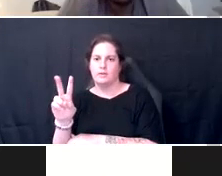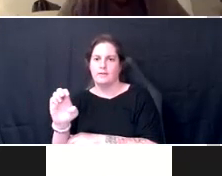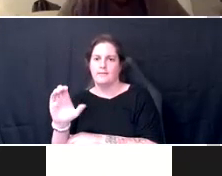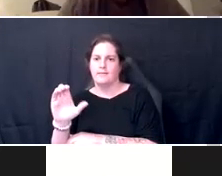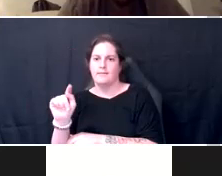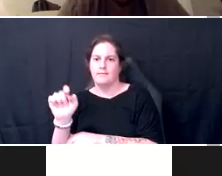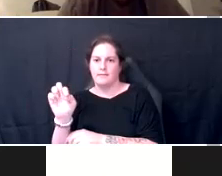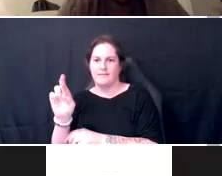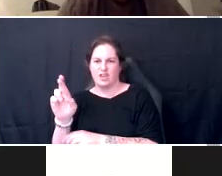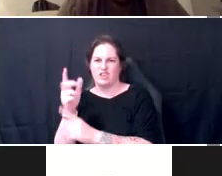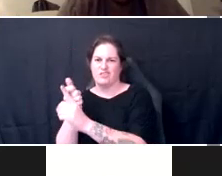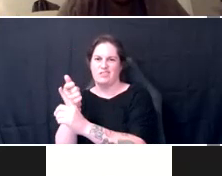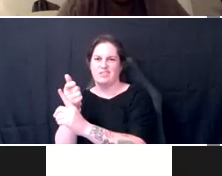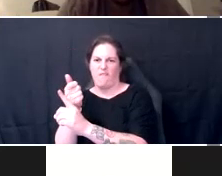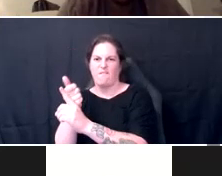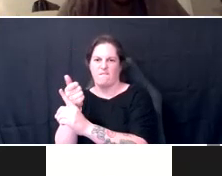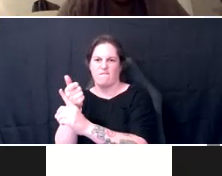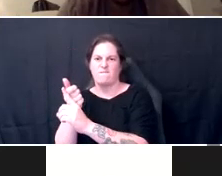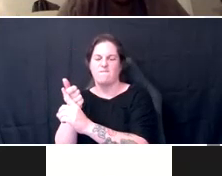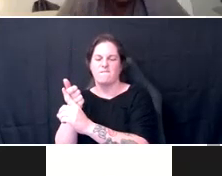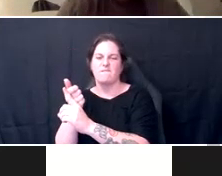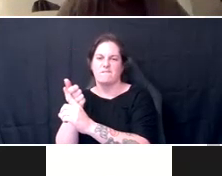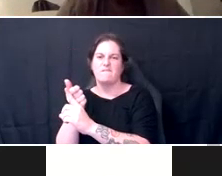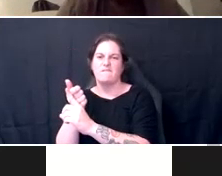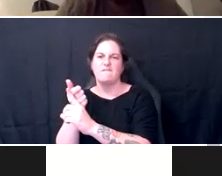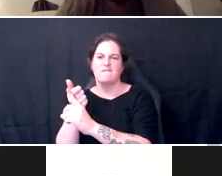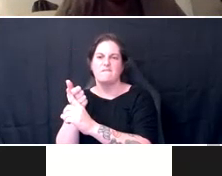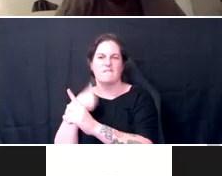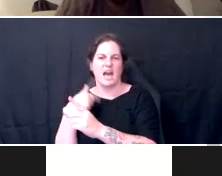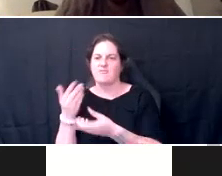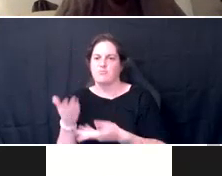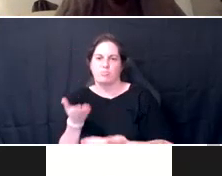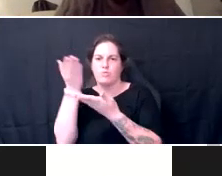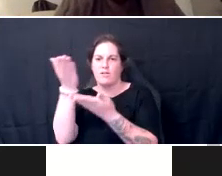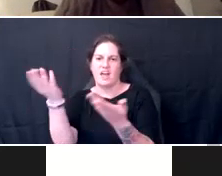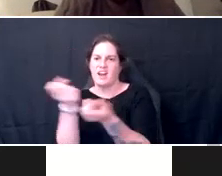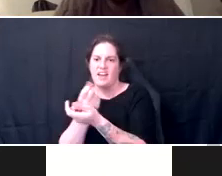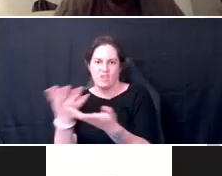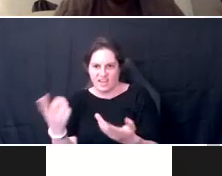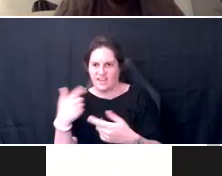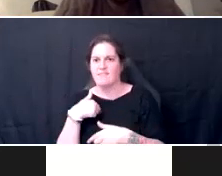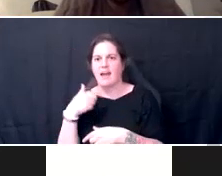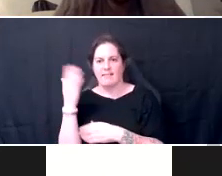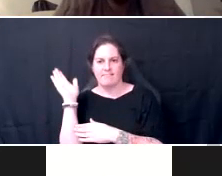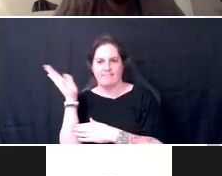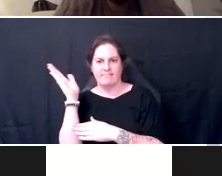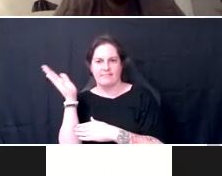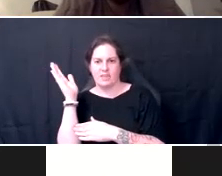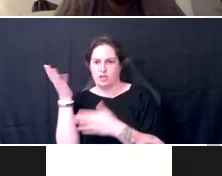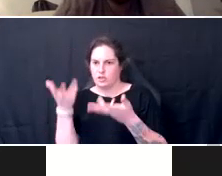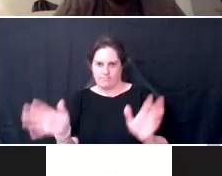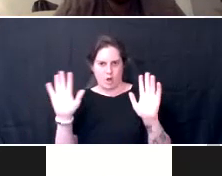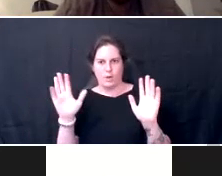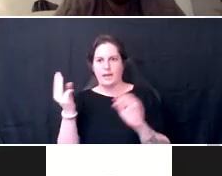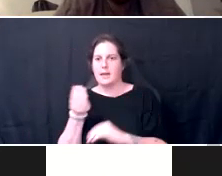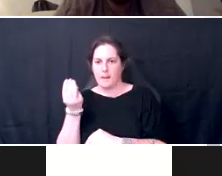by utilizing the material that I've made available to you. I've already lectured on it. I did it Monday. All